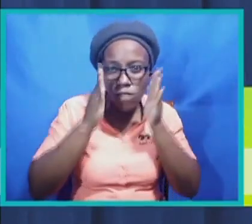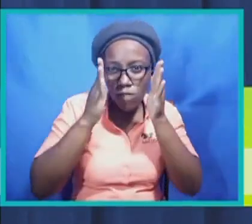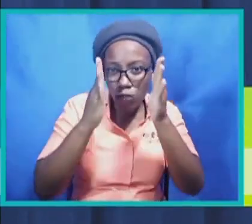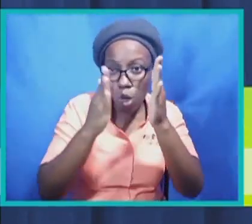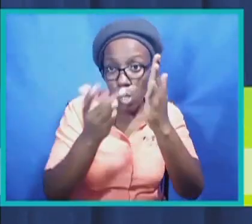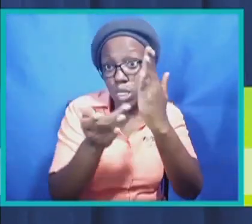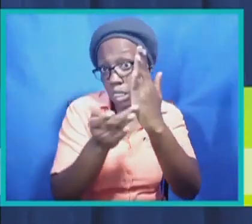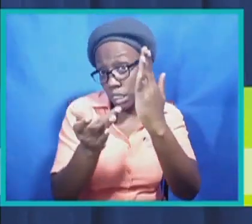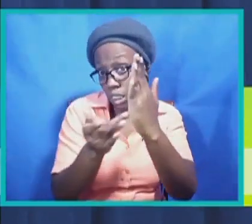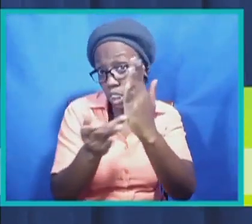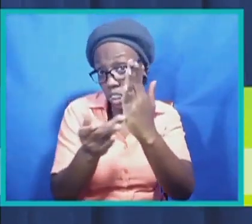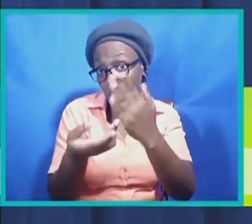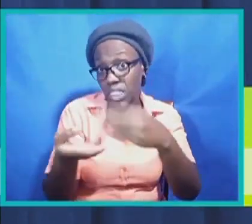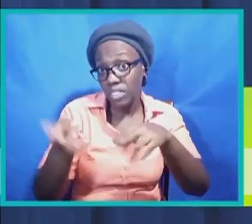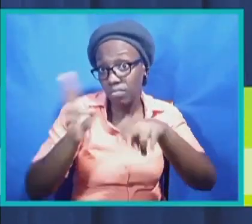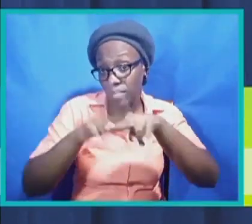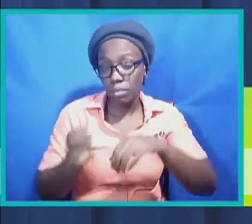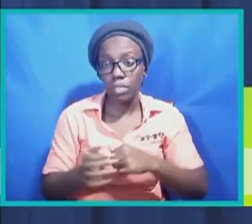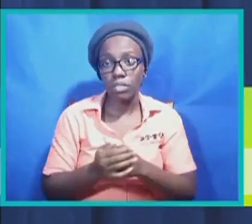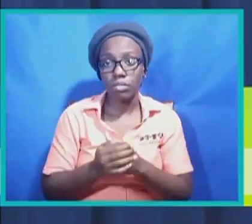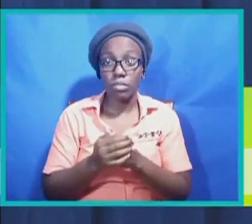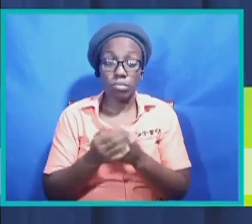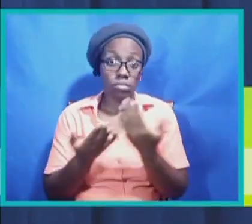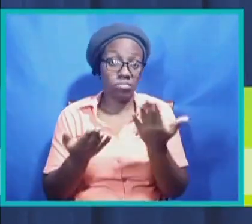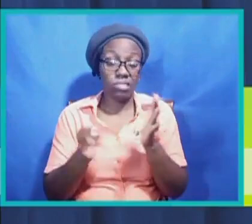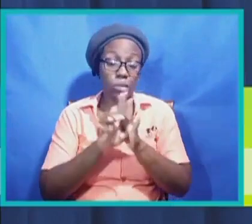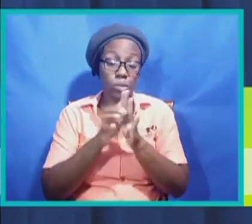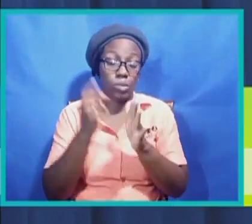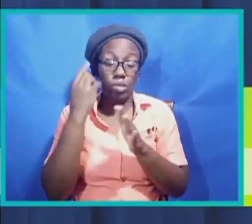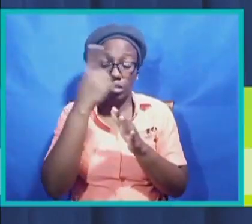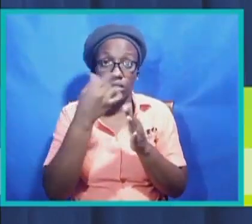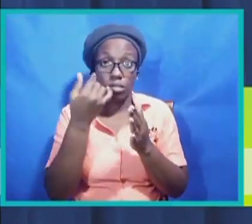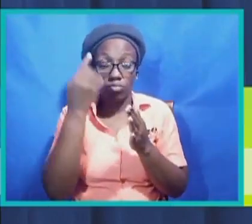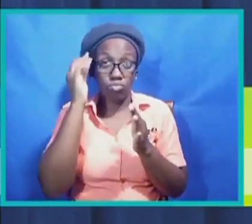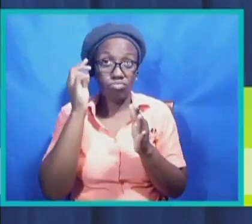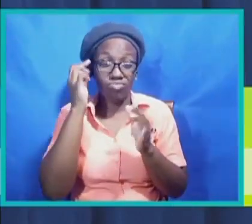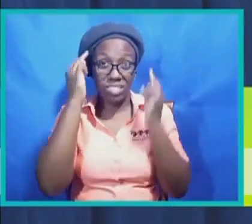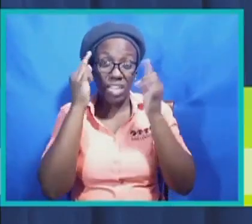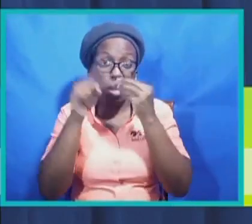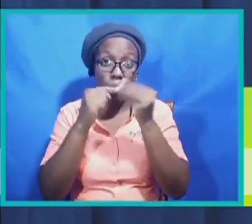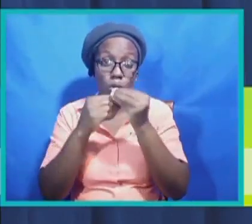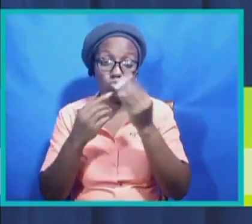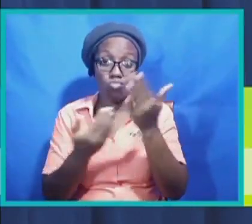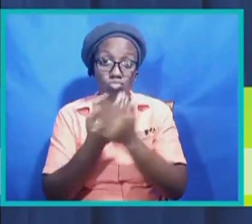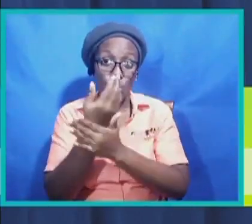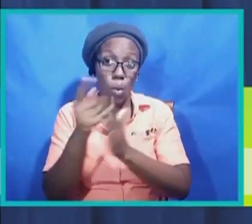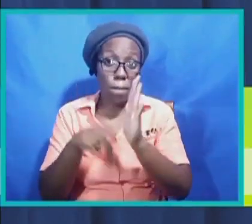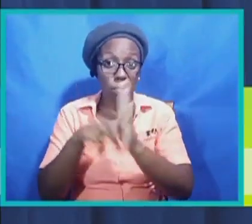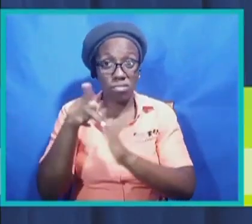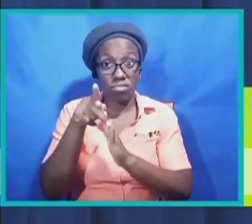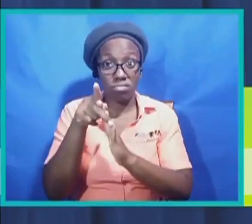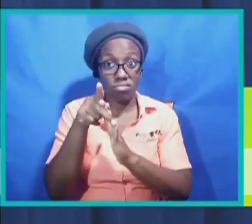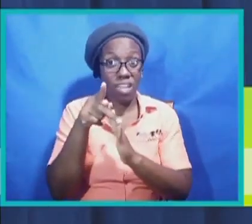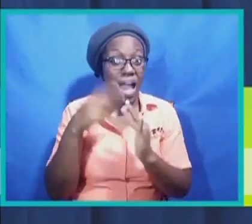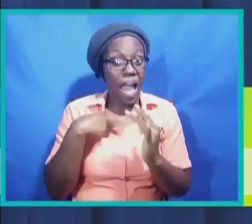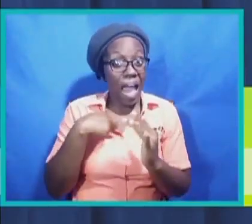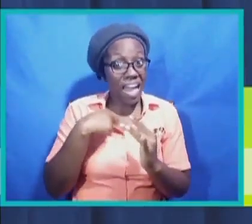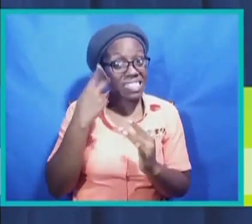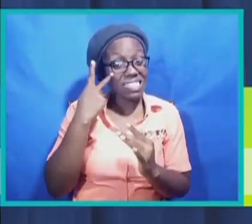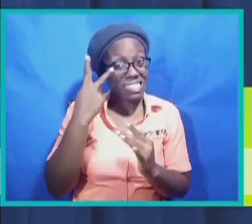new policy, actually I see as an opportunity for us to do just what you are asking, getting us on board